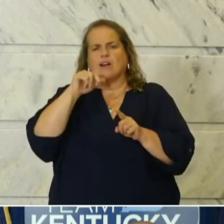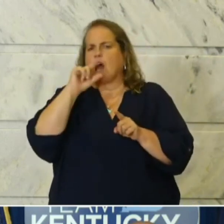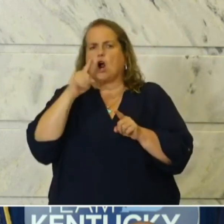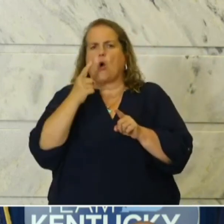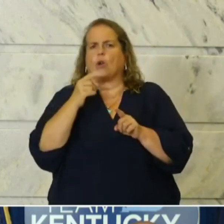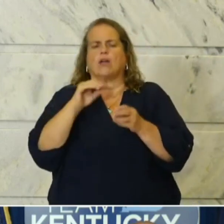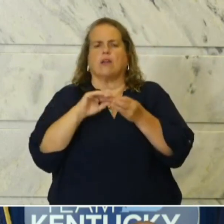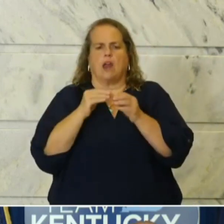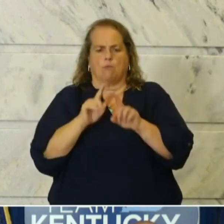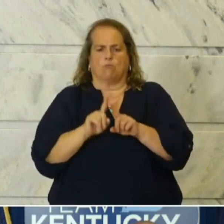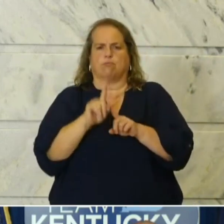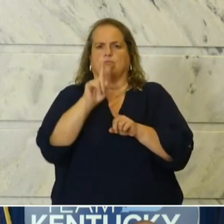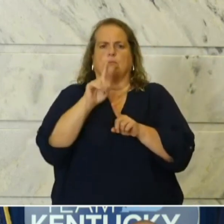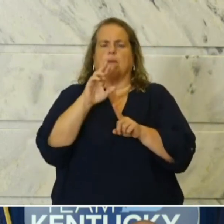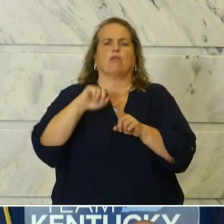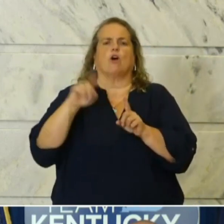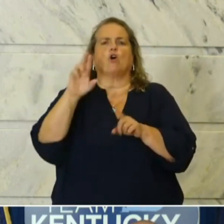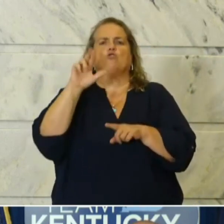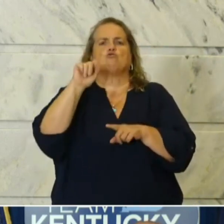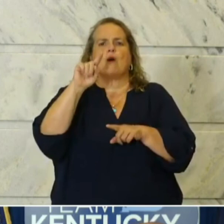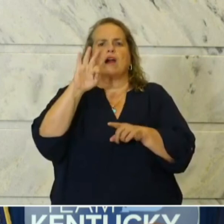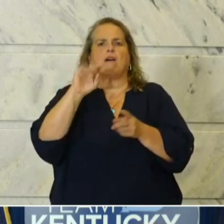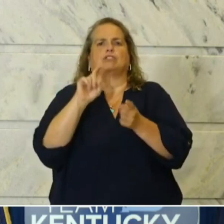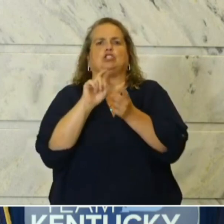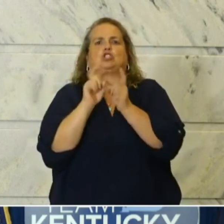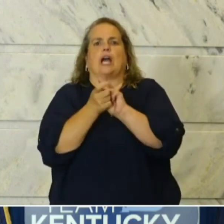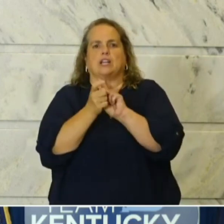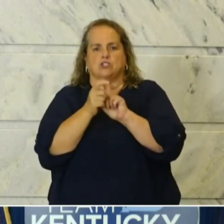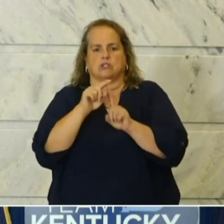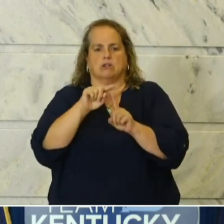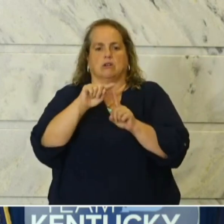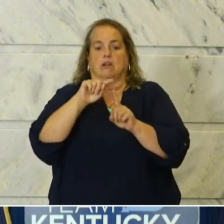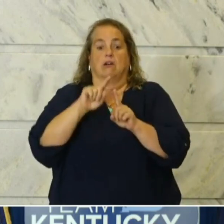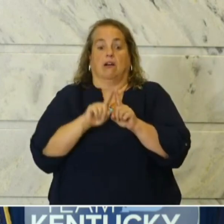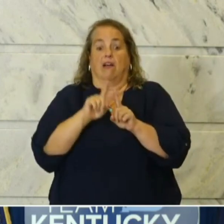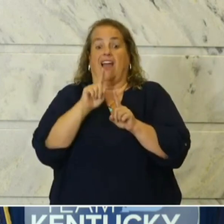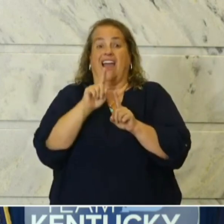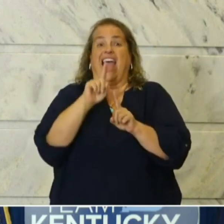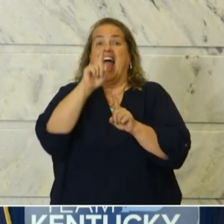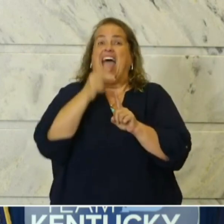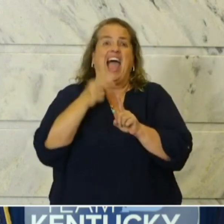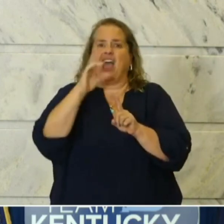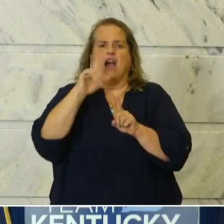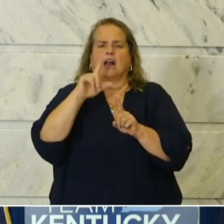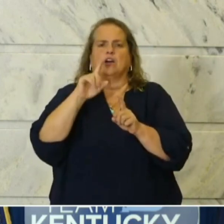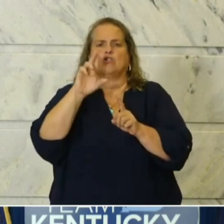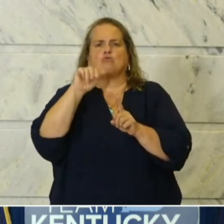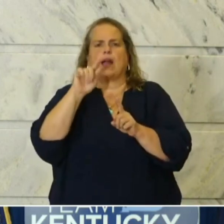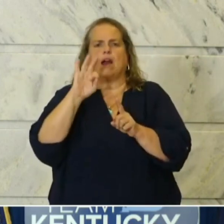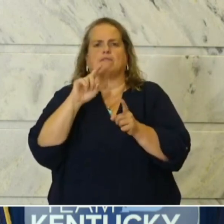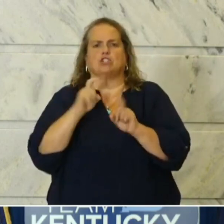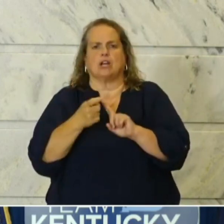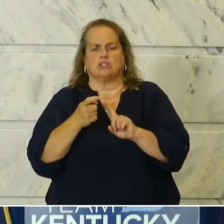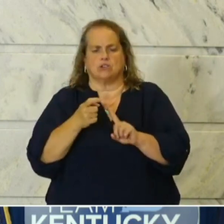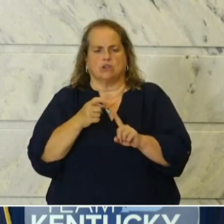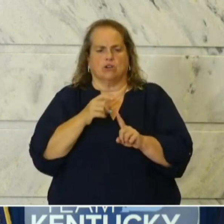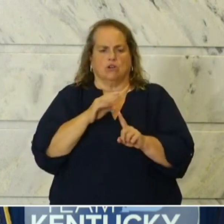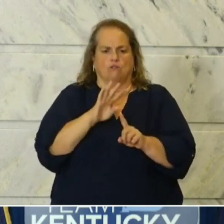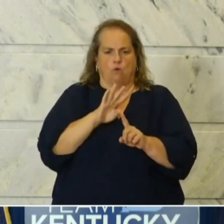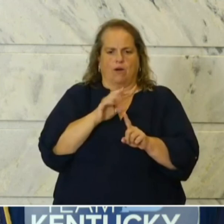bars, I'm looking for the rate of change across the bars. And so if you look to the left, we had 4 cases, 16,